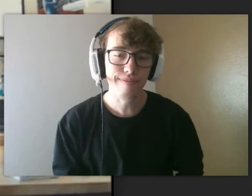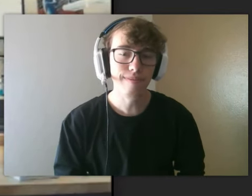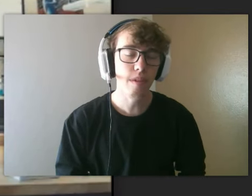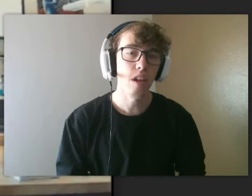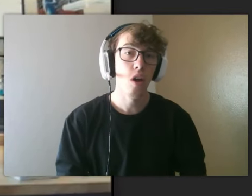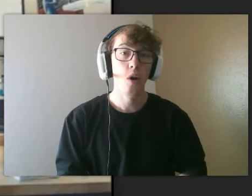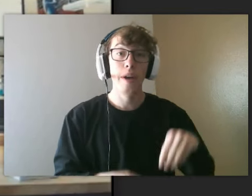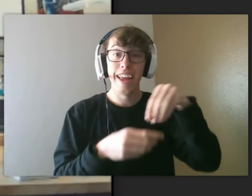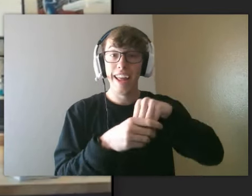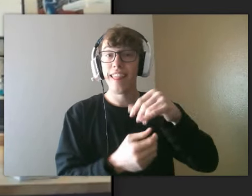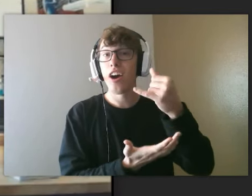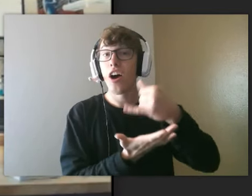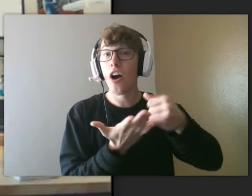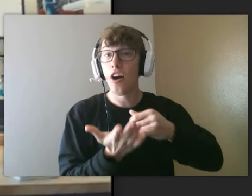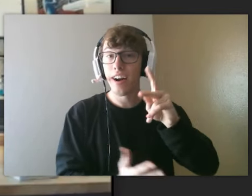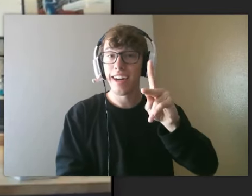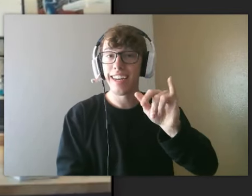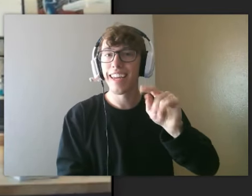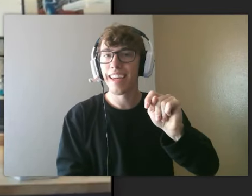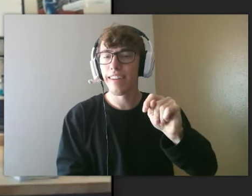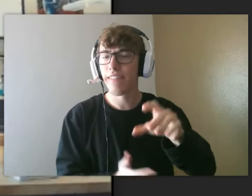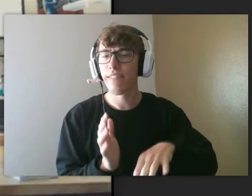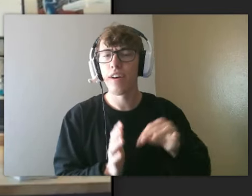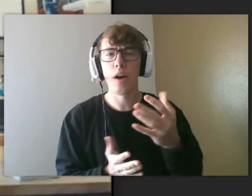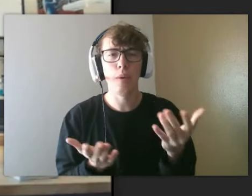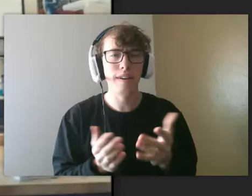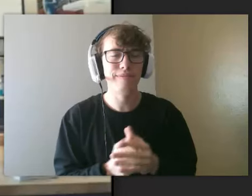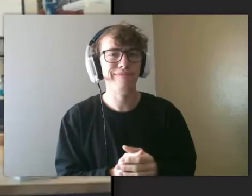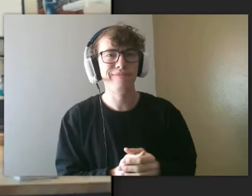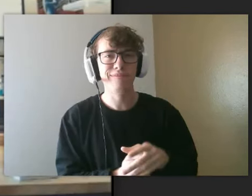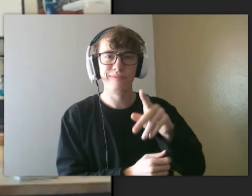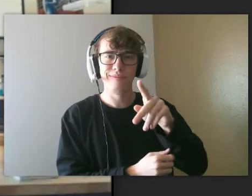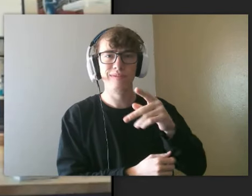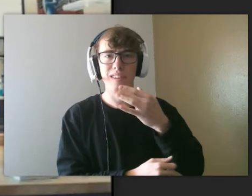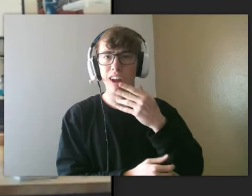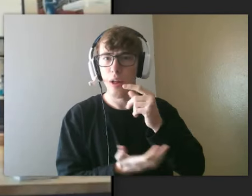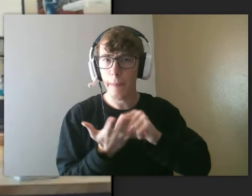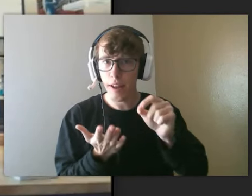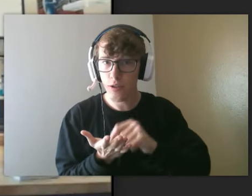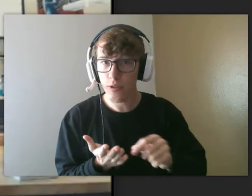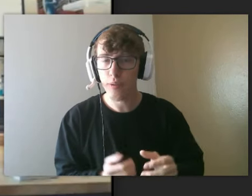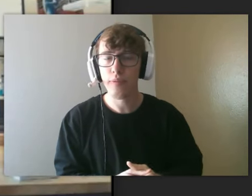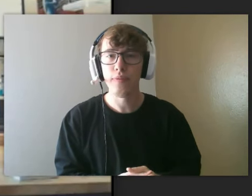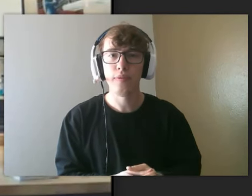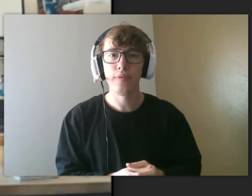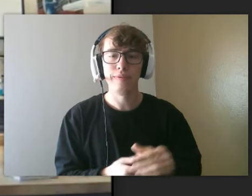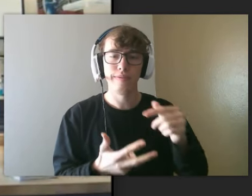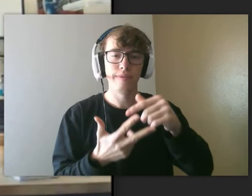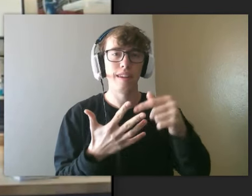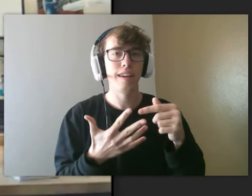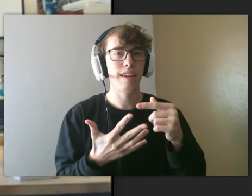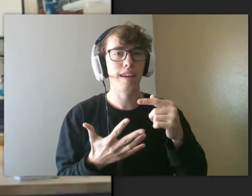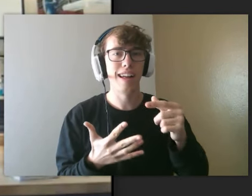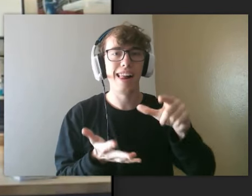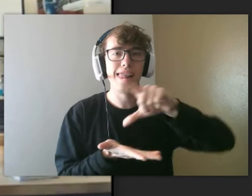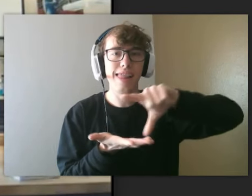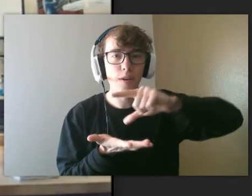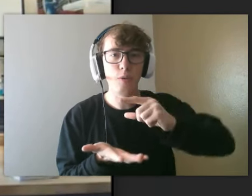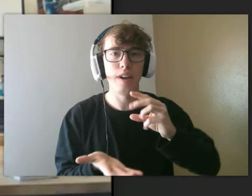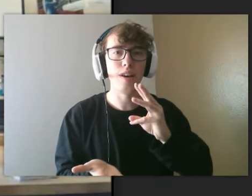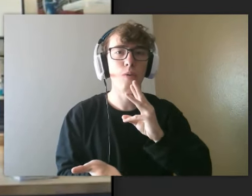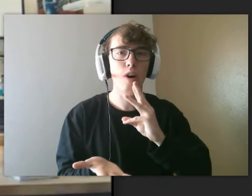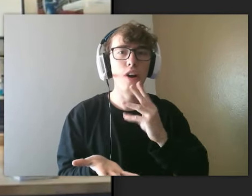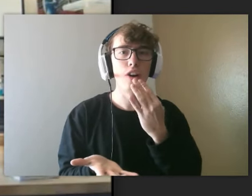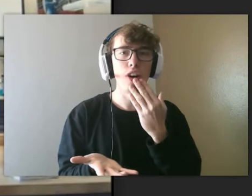So in that art kit, you will find some Prismacolor colored pencils. You're going to find some liquid watercolors, a